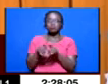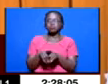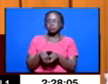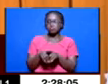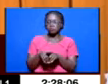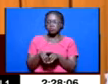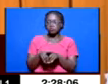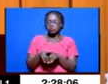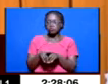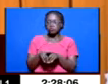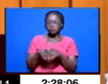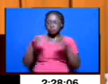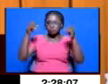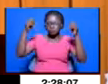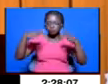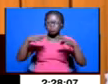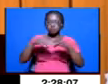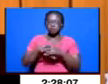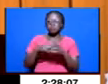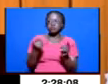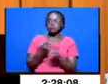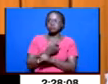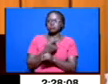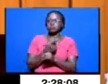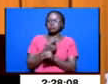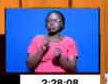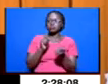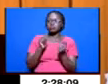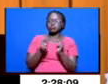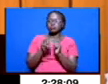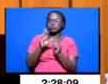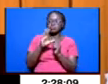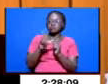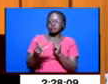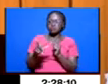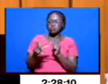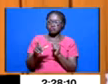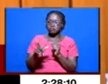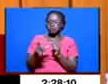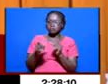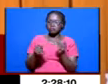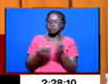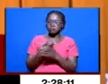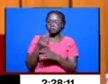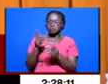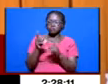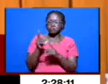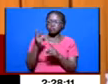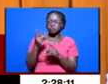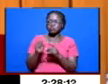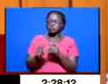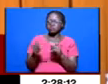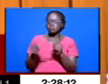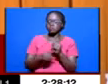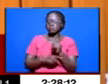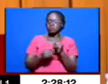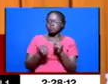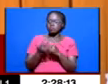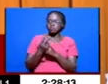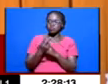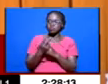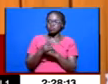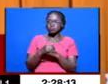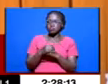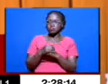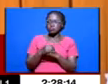also very clear. The difference in the amendment bill that was launched on 25th November 2020 from the amendment bill